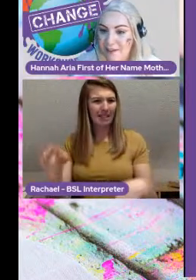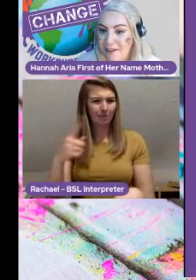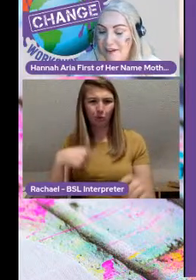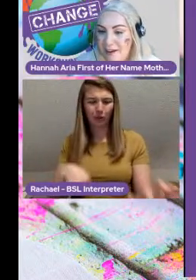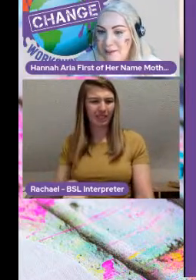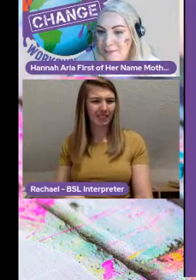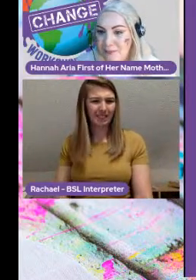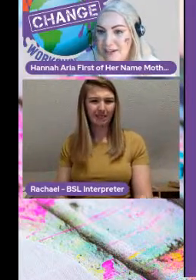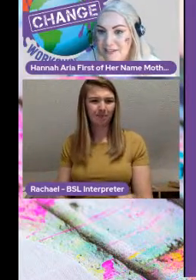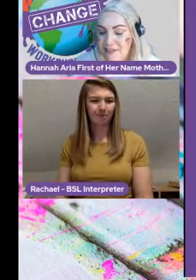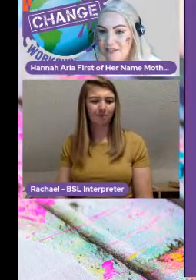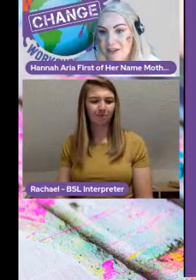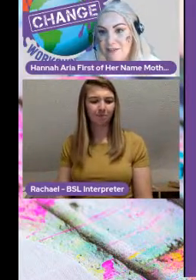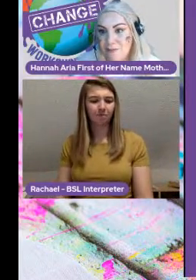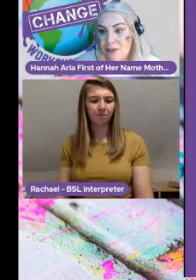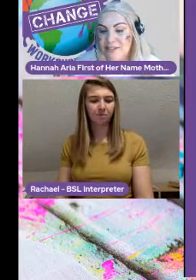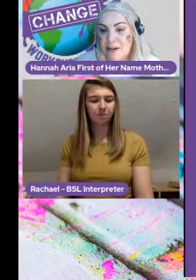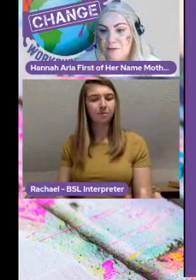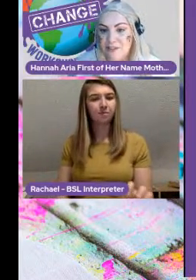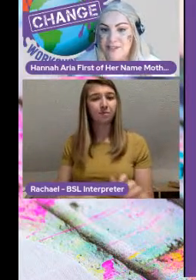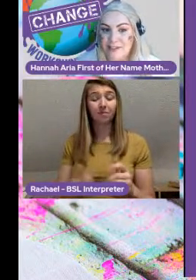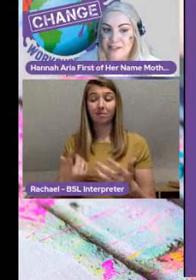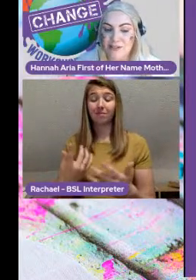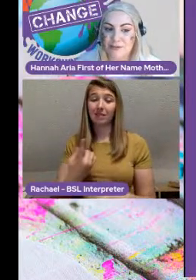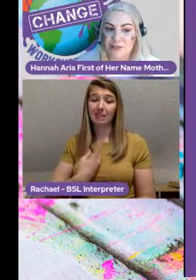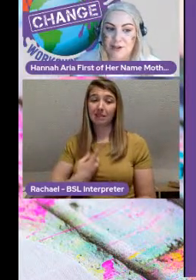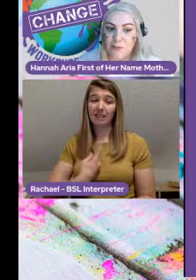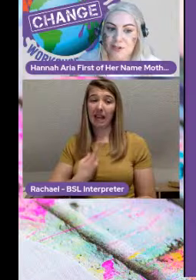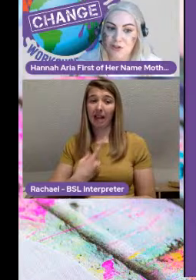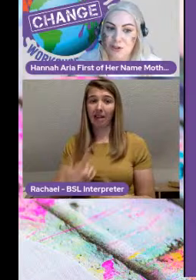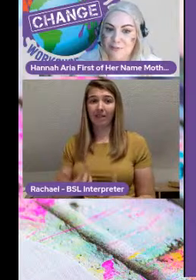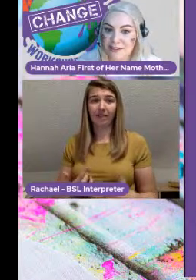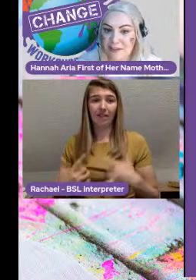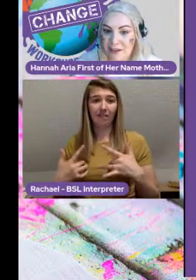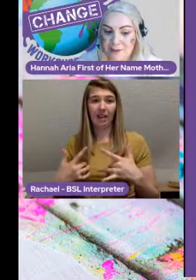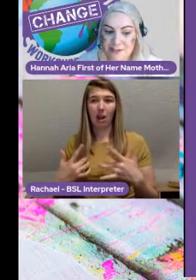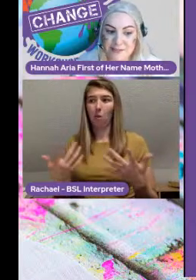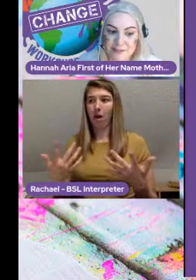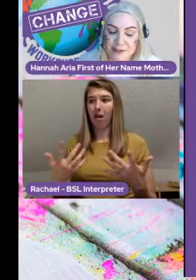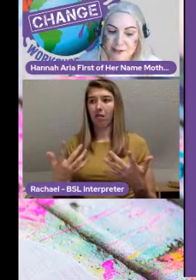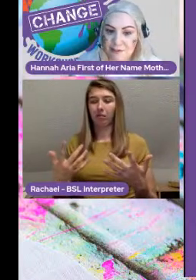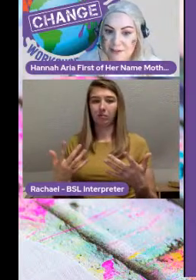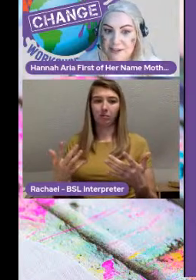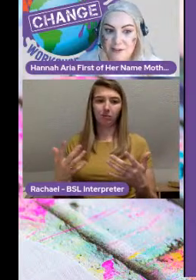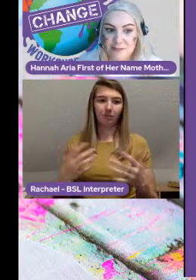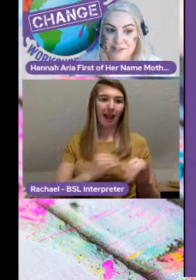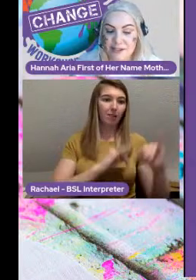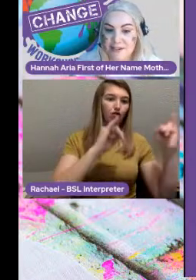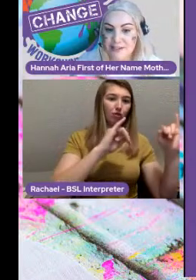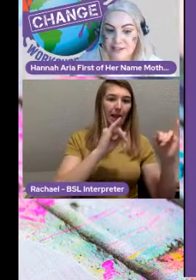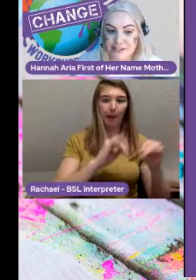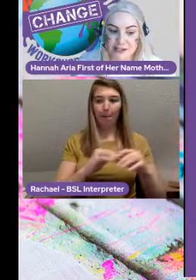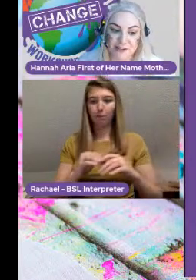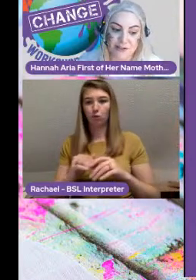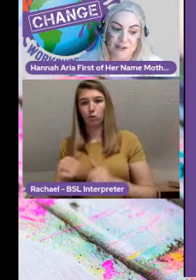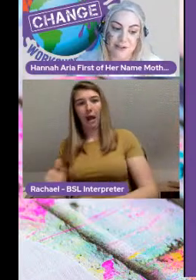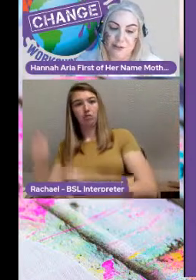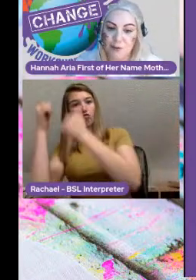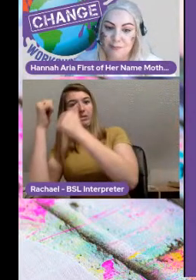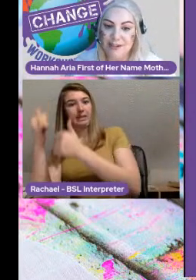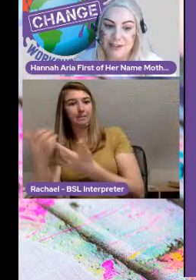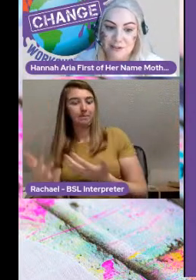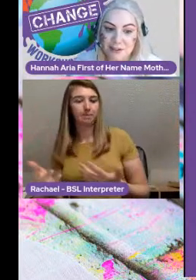really? And it, even myself, it's like this, you know, one extreme to the other, because, you know, if your income is